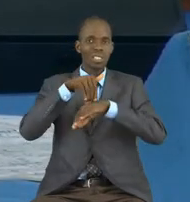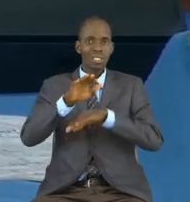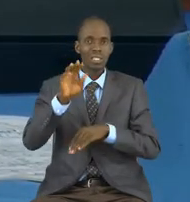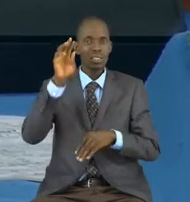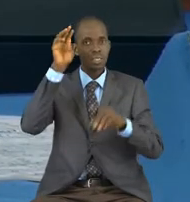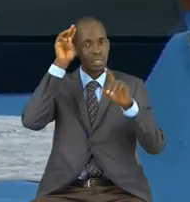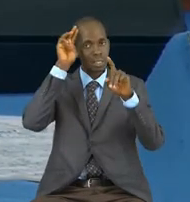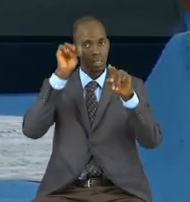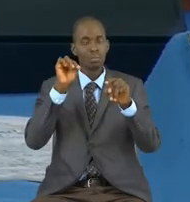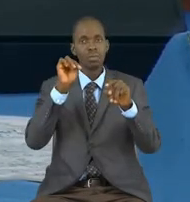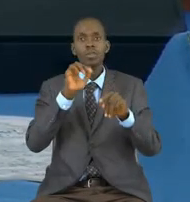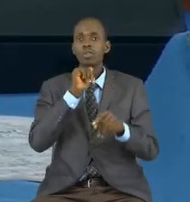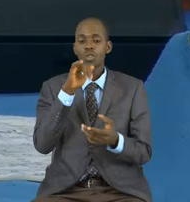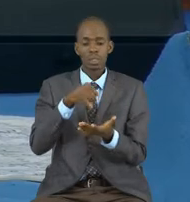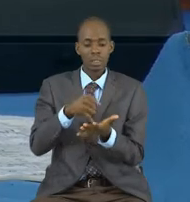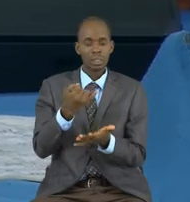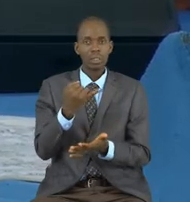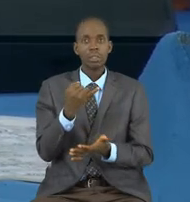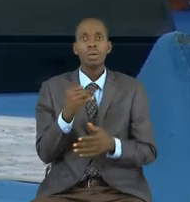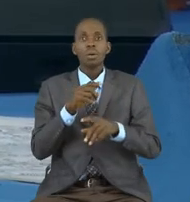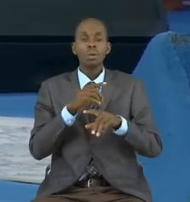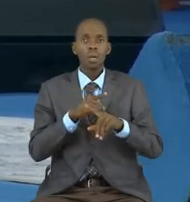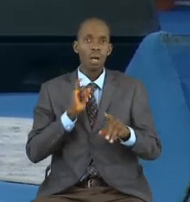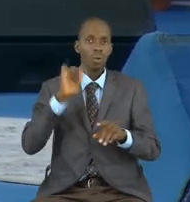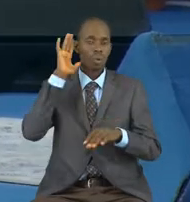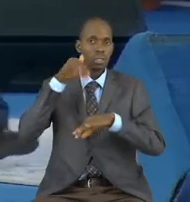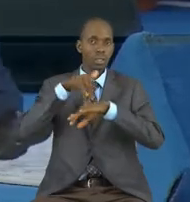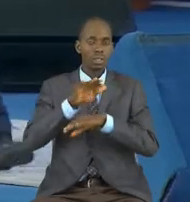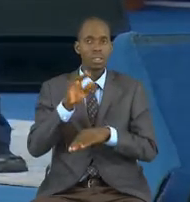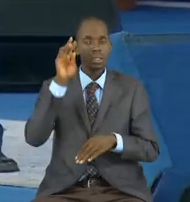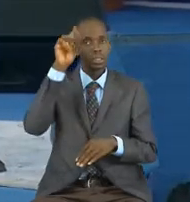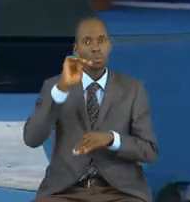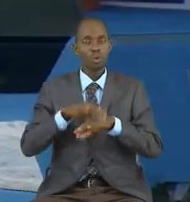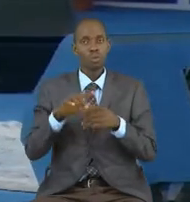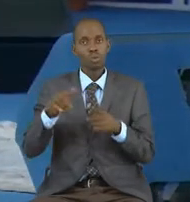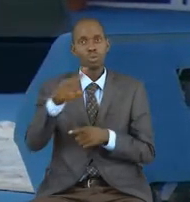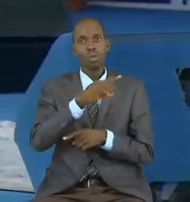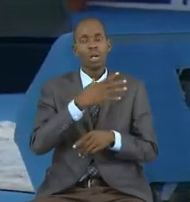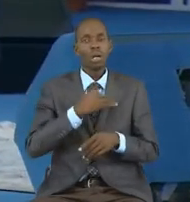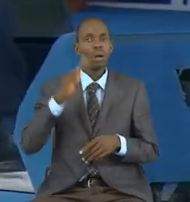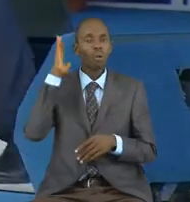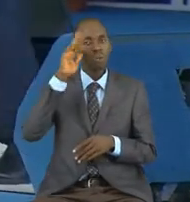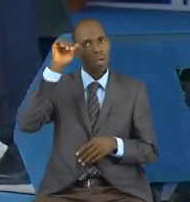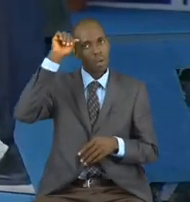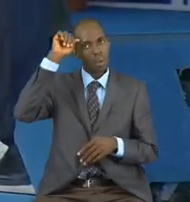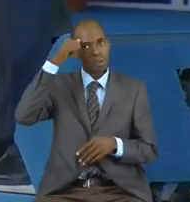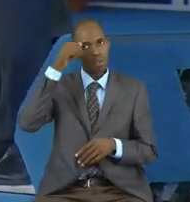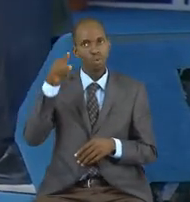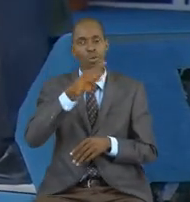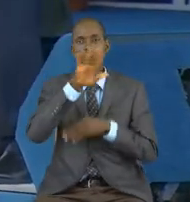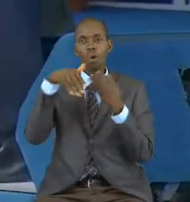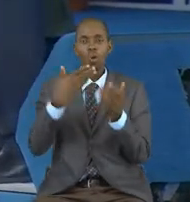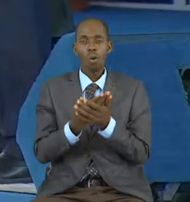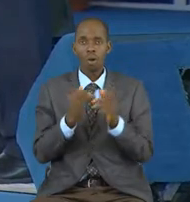him unto you. And then he'll remind you of all that I've taught you, and he